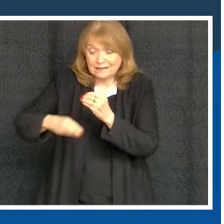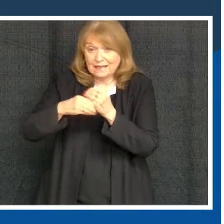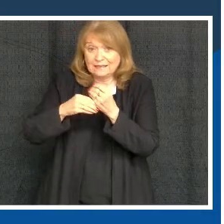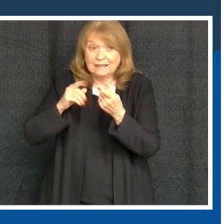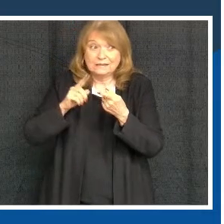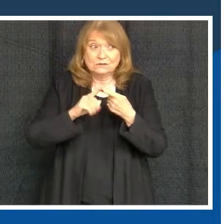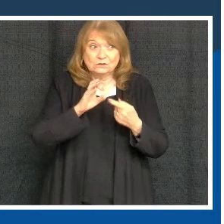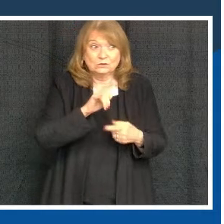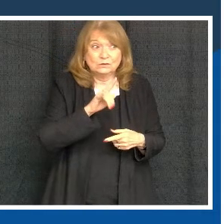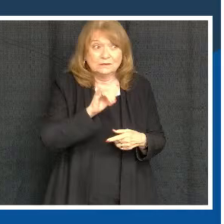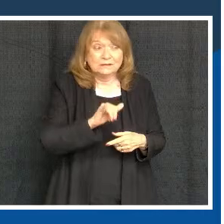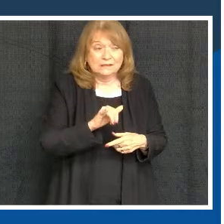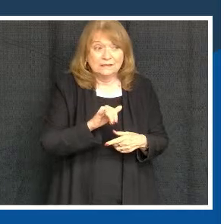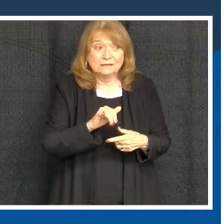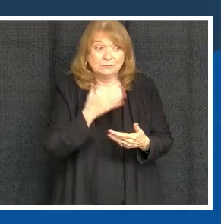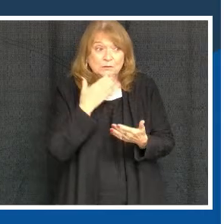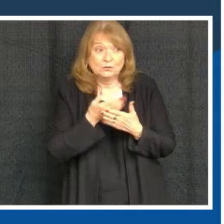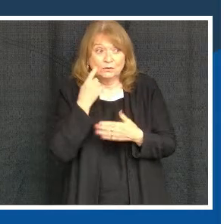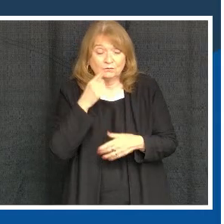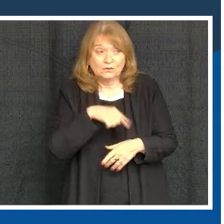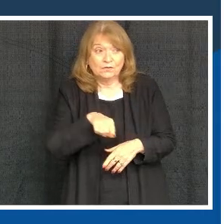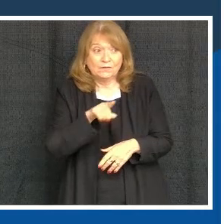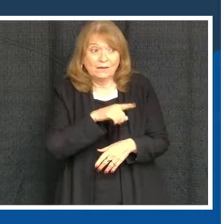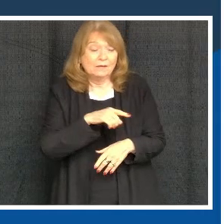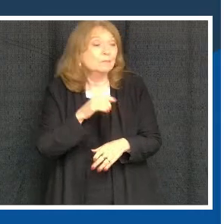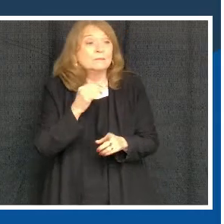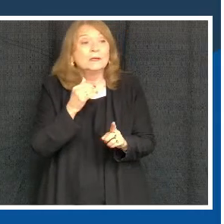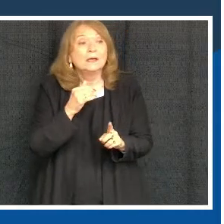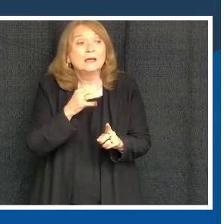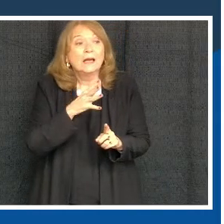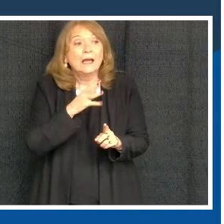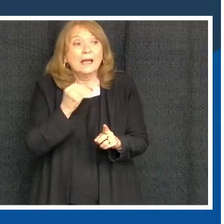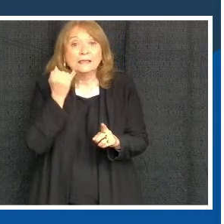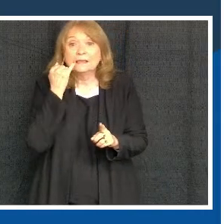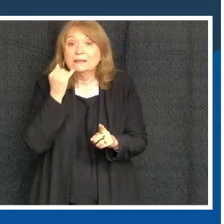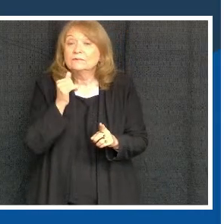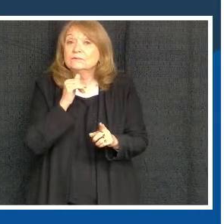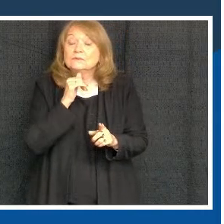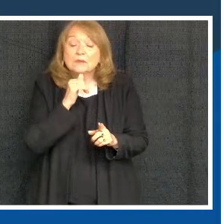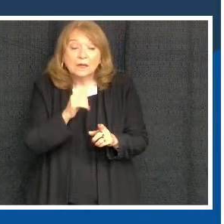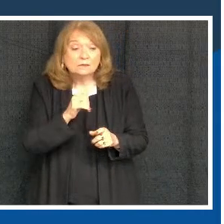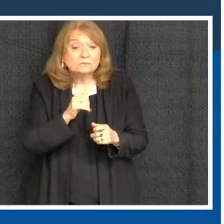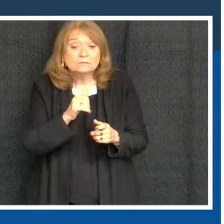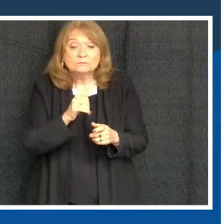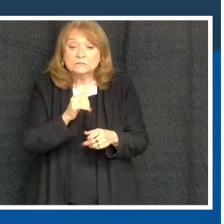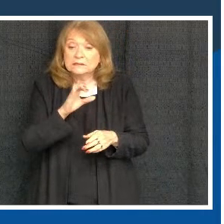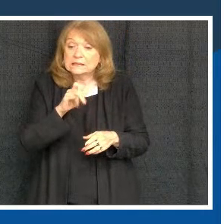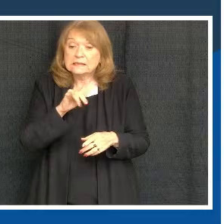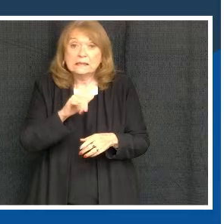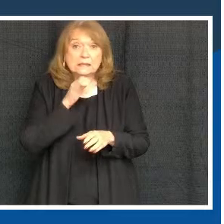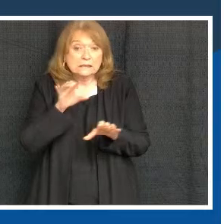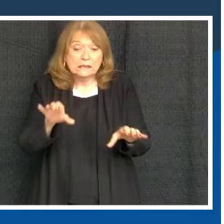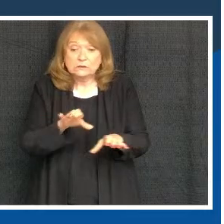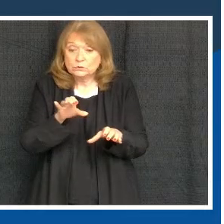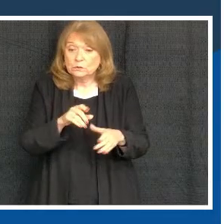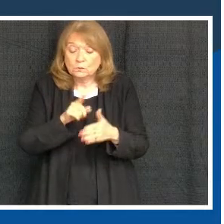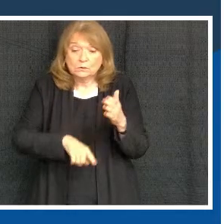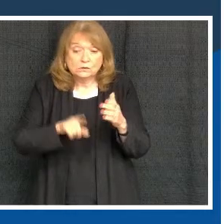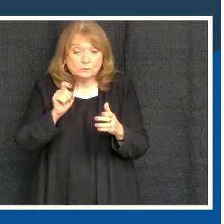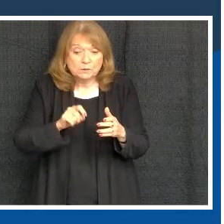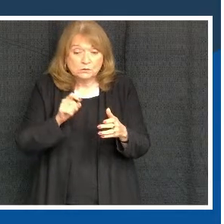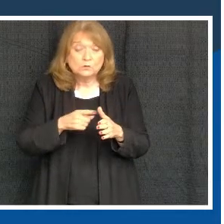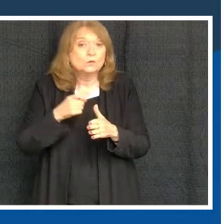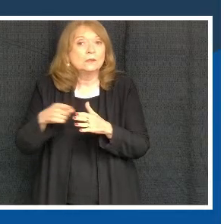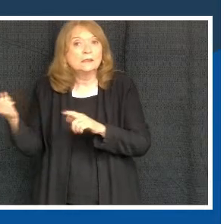not coming through on their end of the bargain, they can come here and ask during the public hearing to stop the annexation and then go through the process